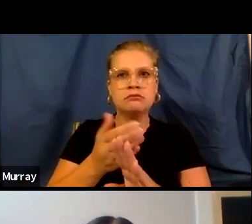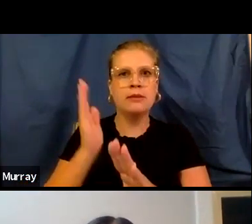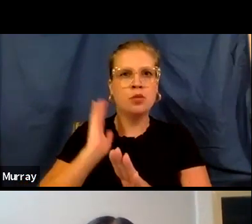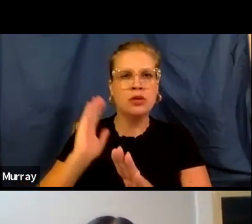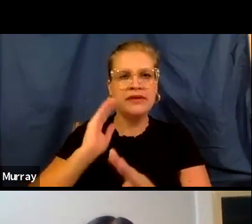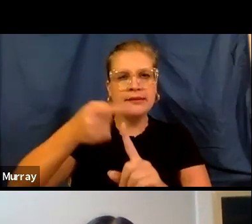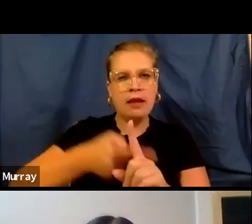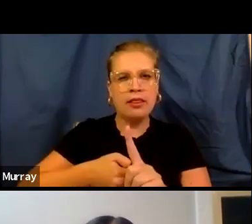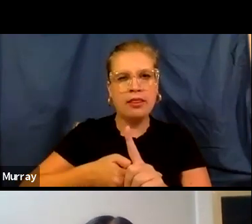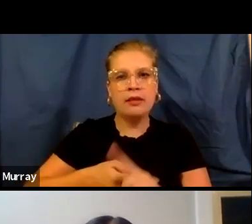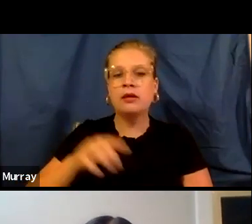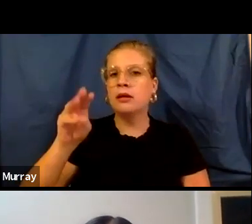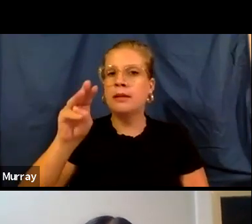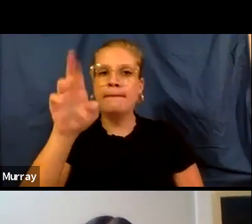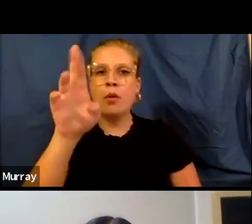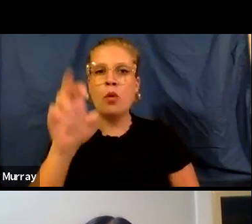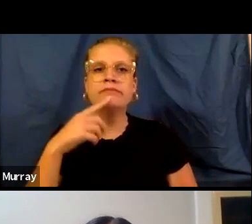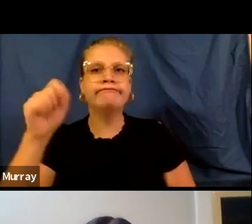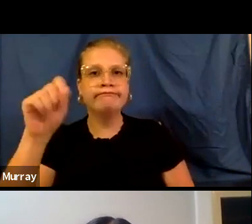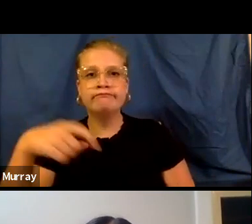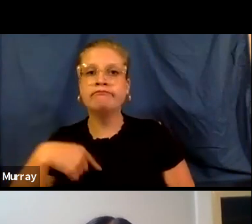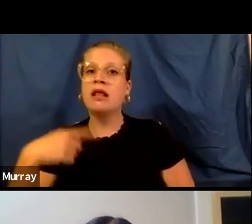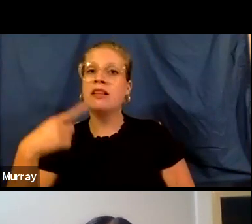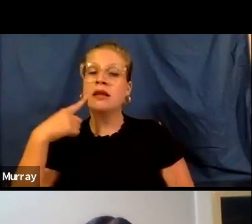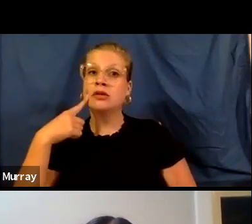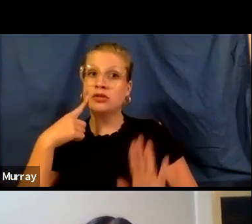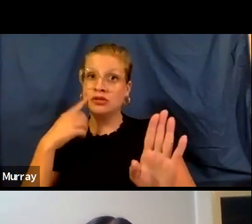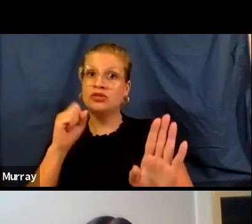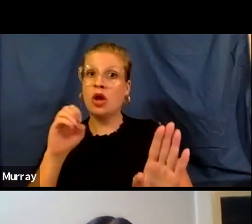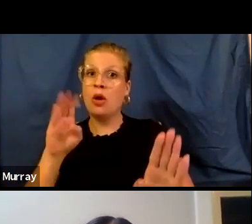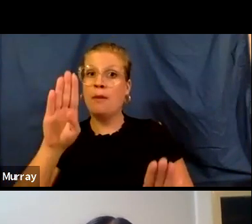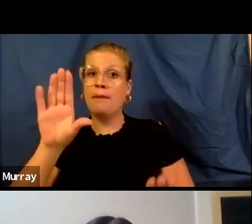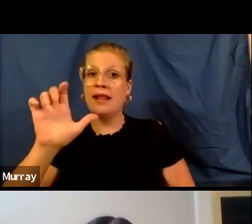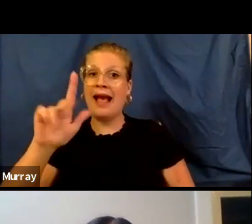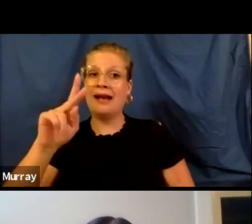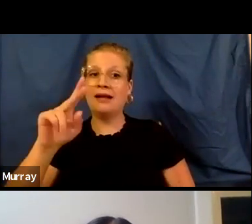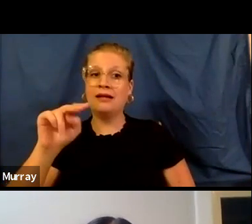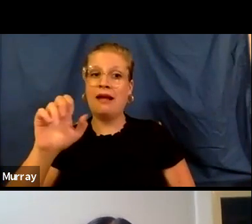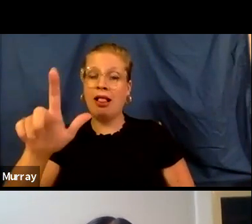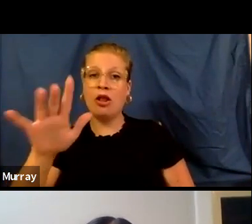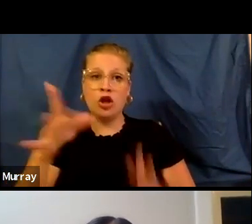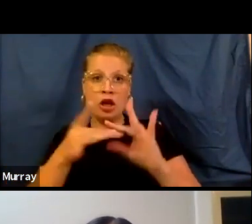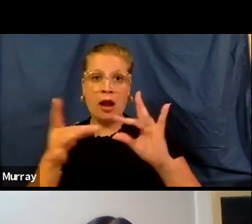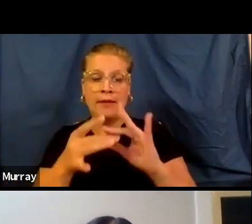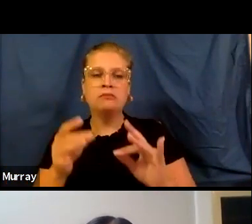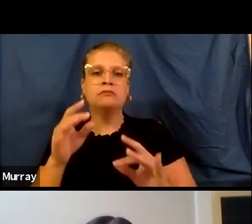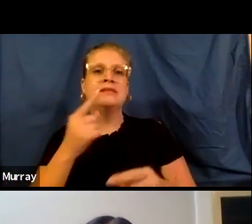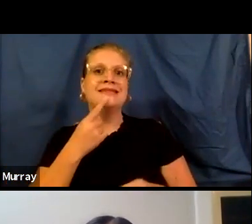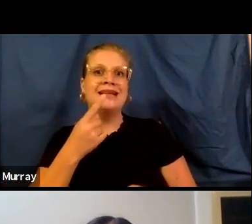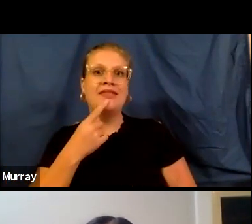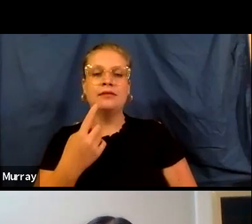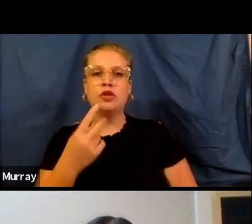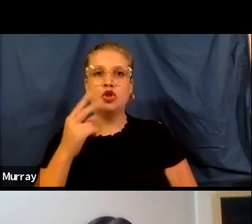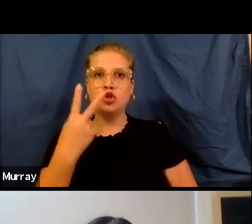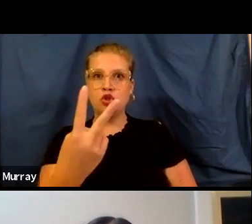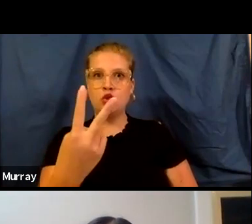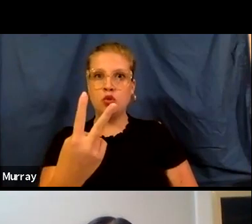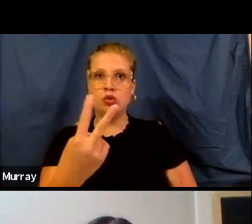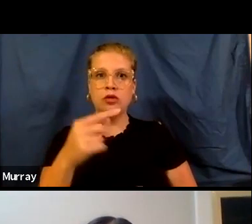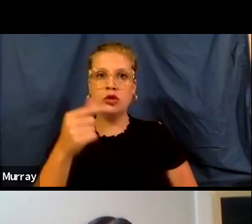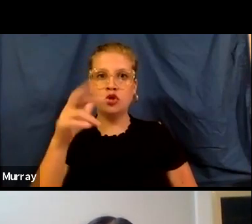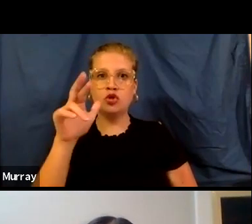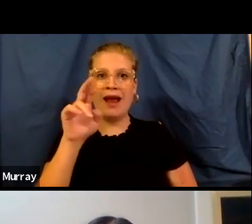Yeah. That, I mean, I think that's a good, so Commissioner Blacknell's comment was that the difference between the two grants here for us as commissioners is